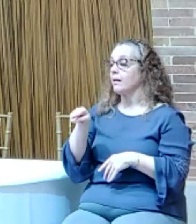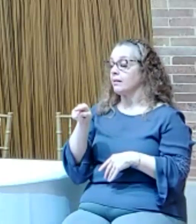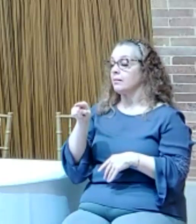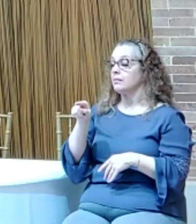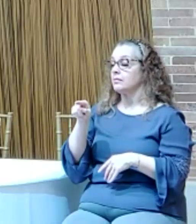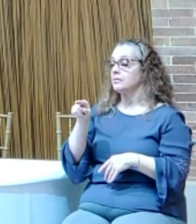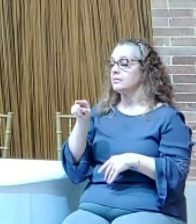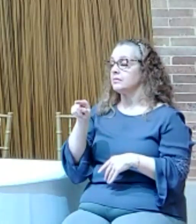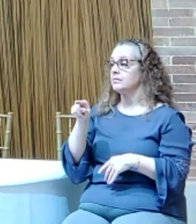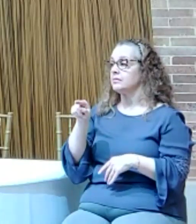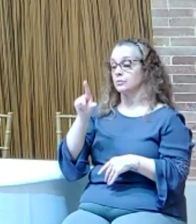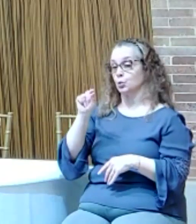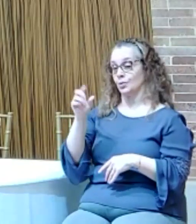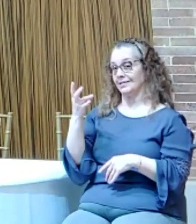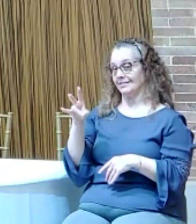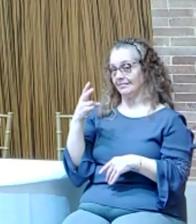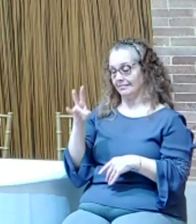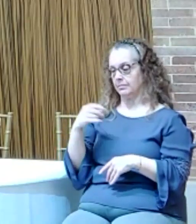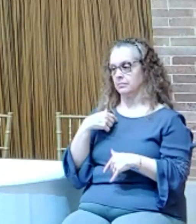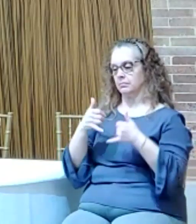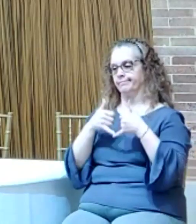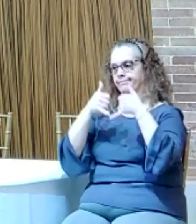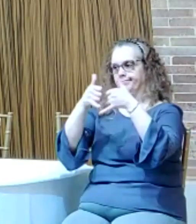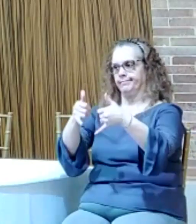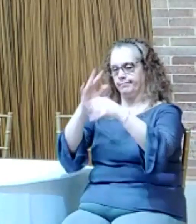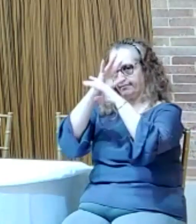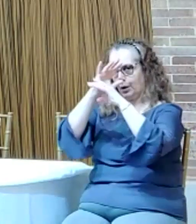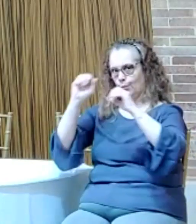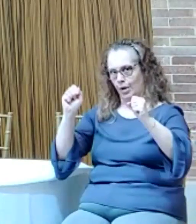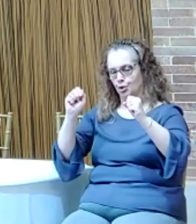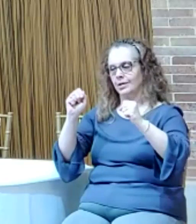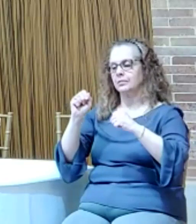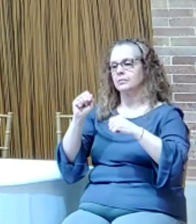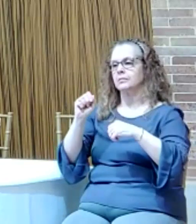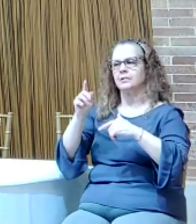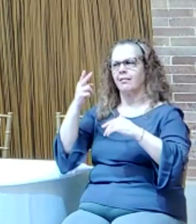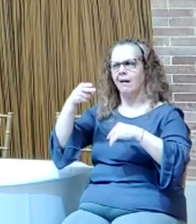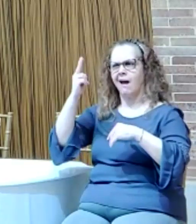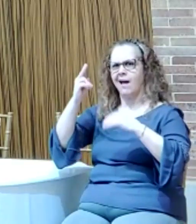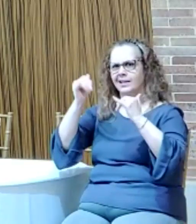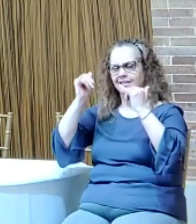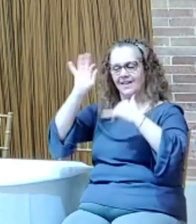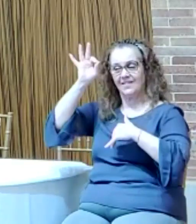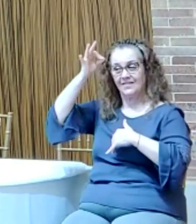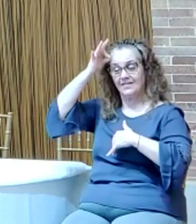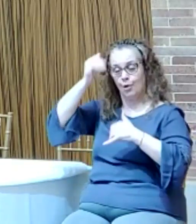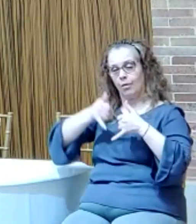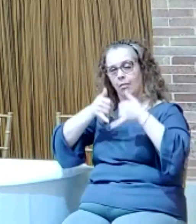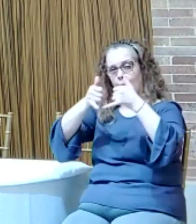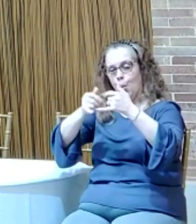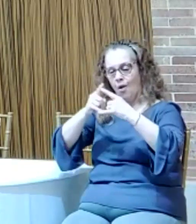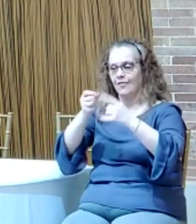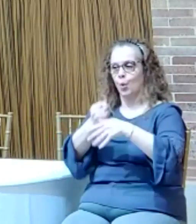2007 recipient of the presidential rank award the high Federal honor bestowed upon Federal